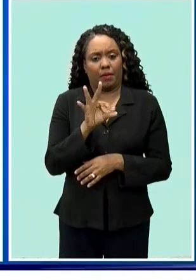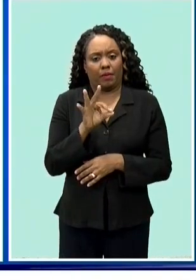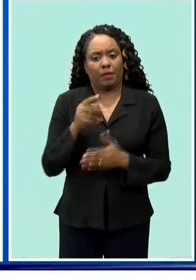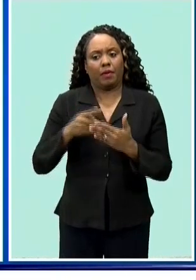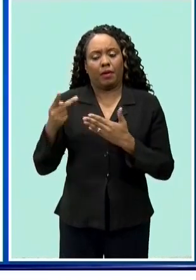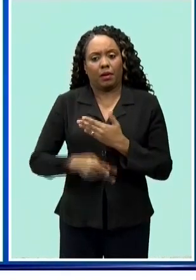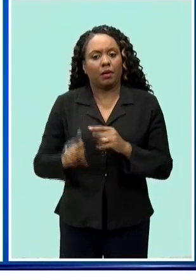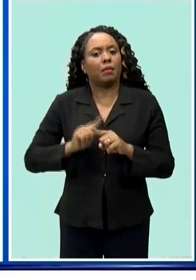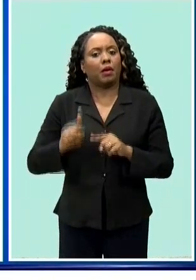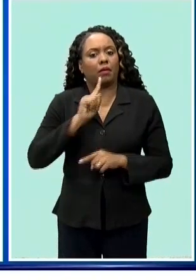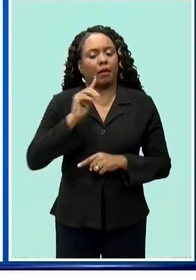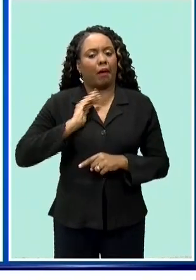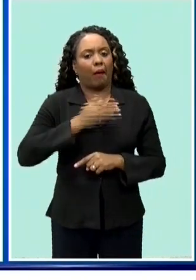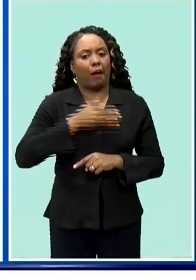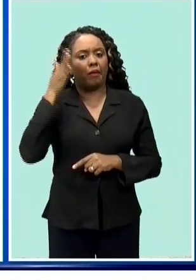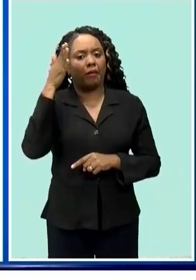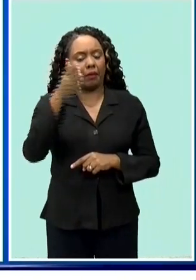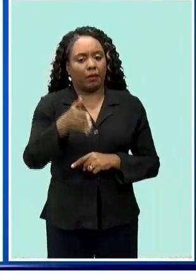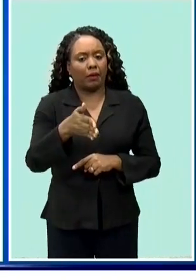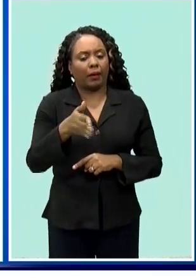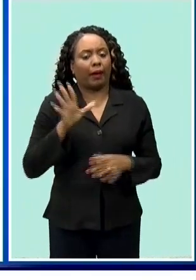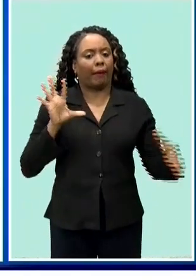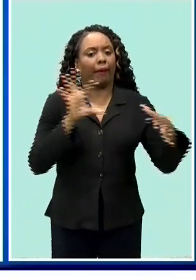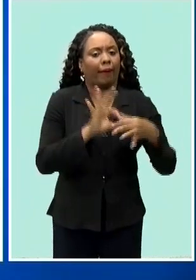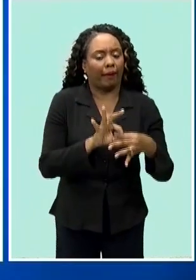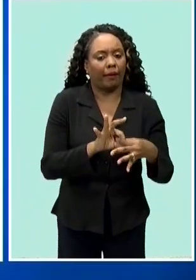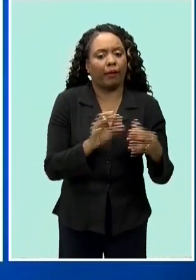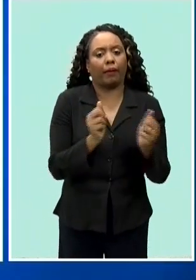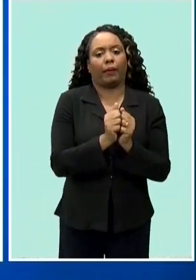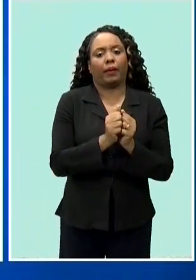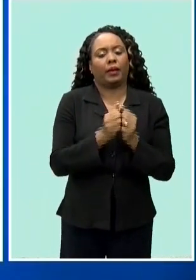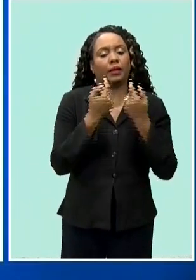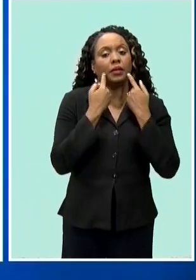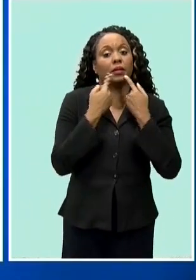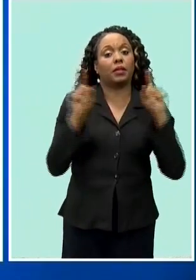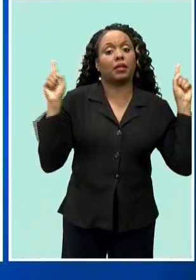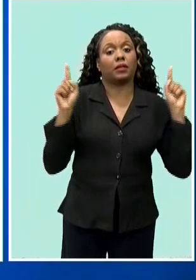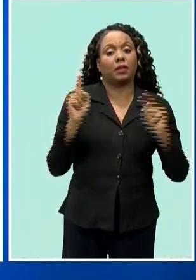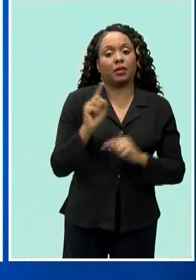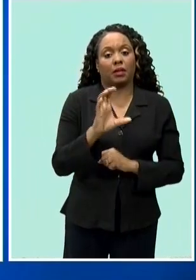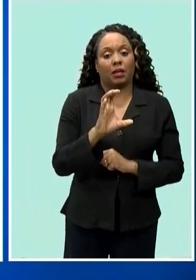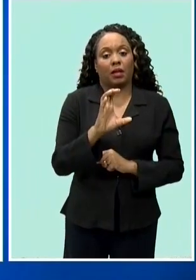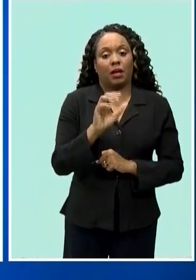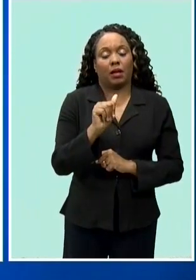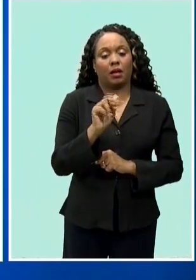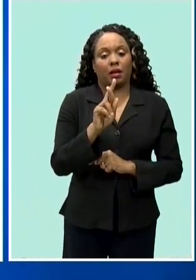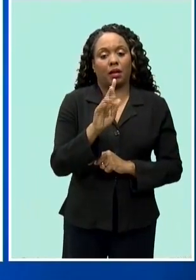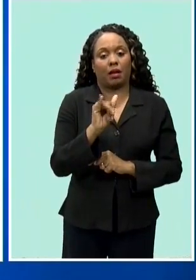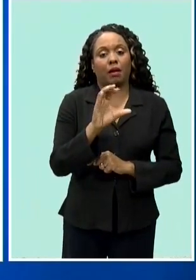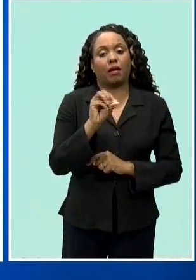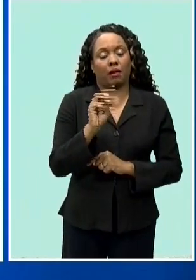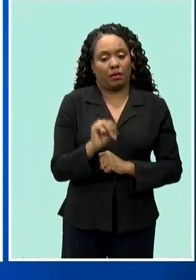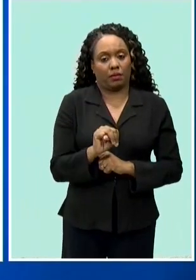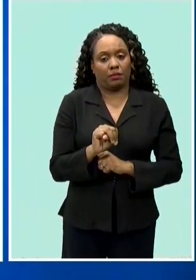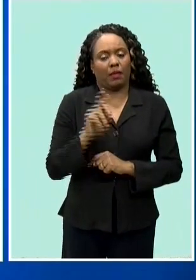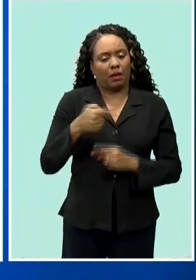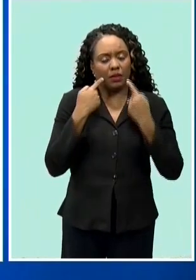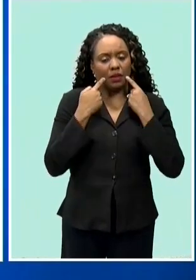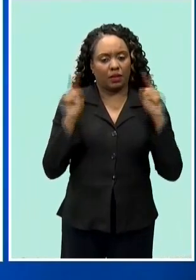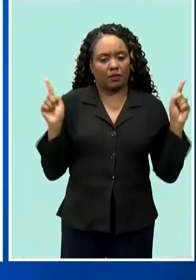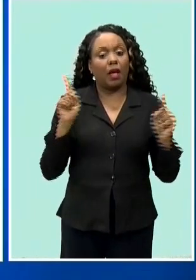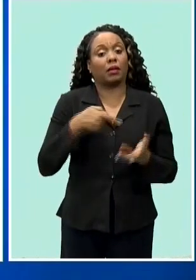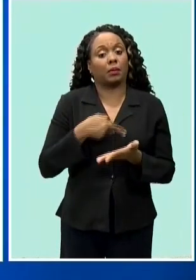our future is inextricably linked to a successful CARICOM single market and single economy.